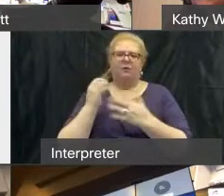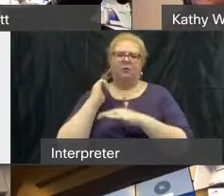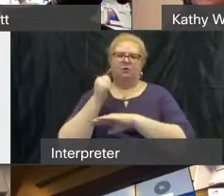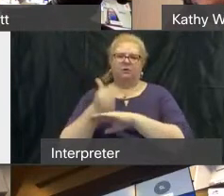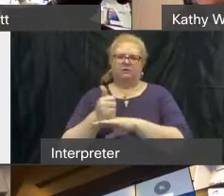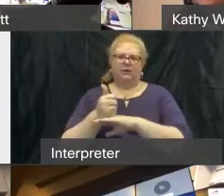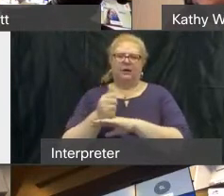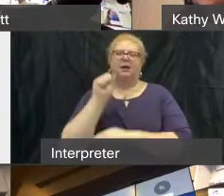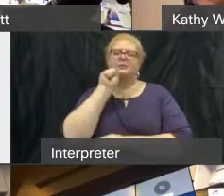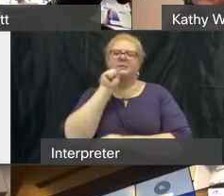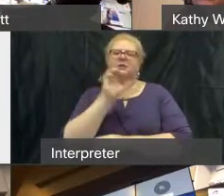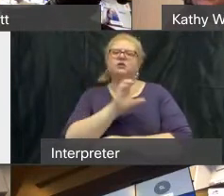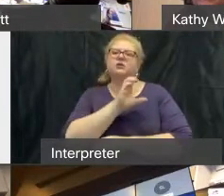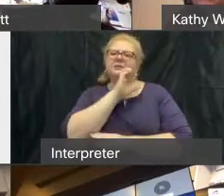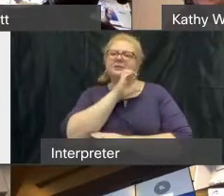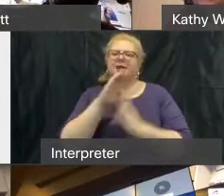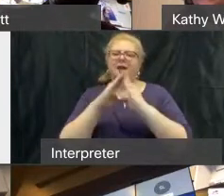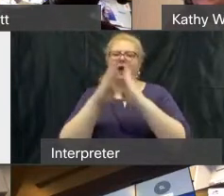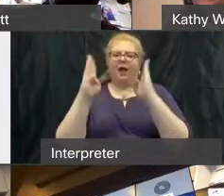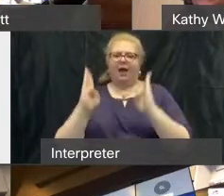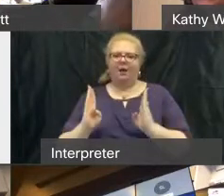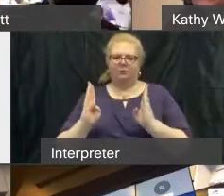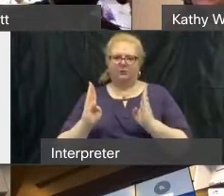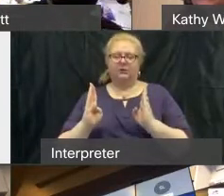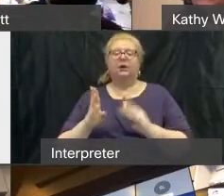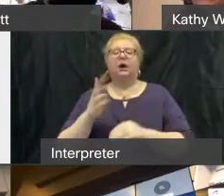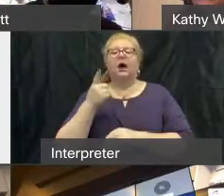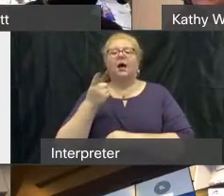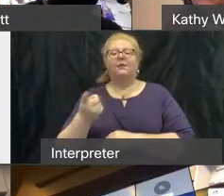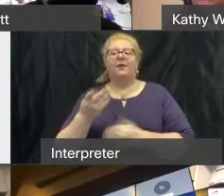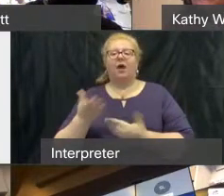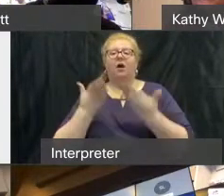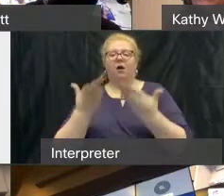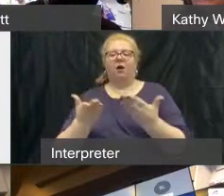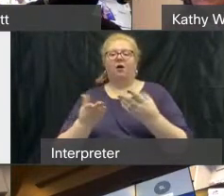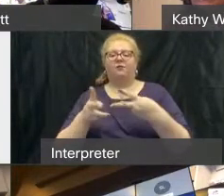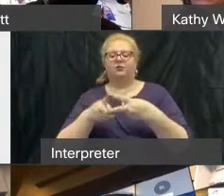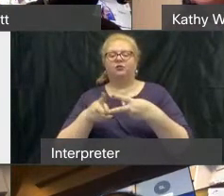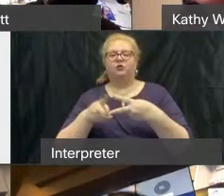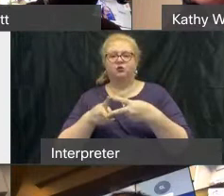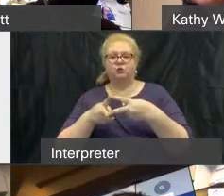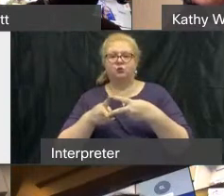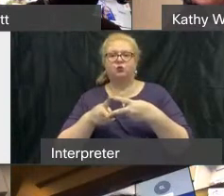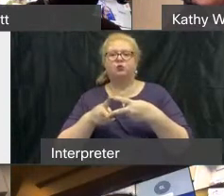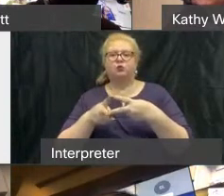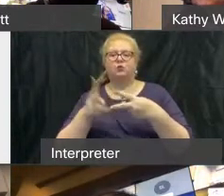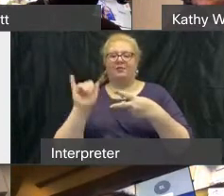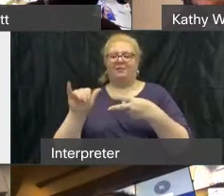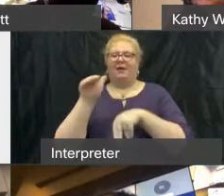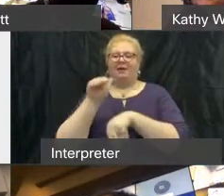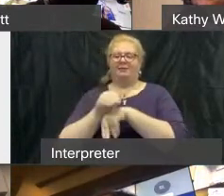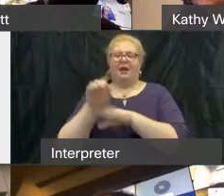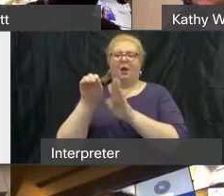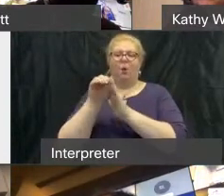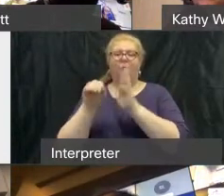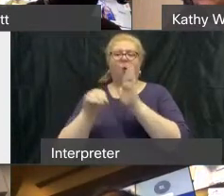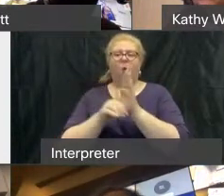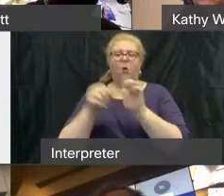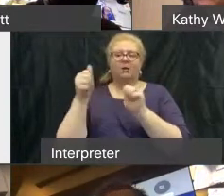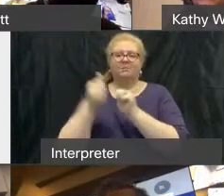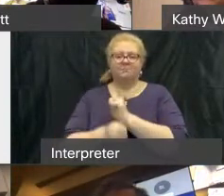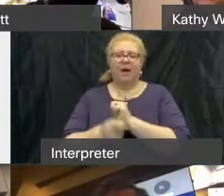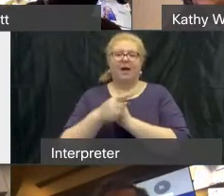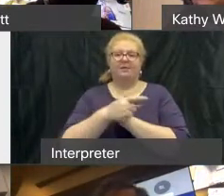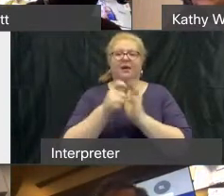housing. And they offered two conditions on the night that the ordinance passed. They wrote them. They put them in